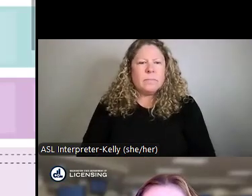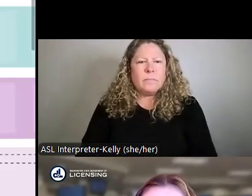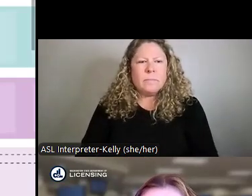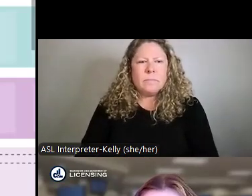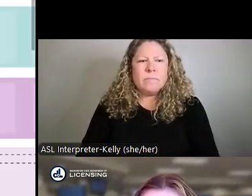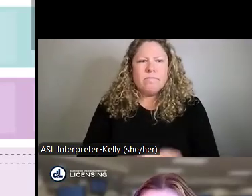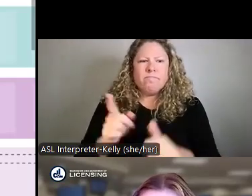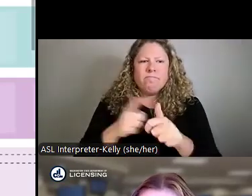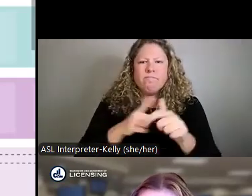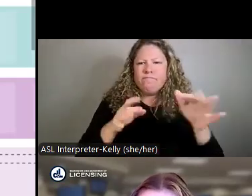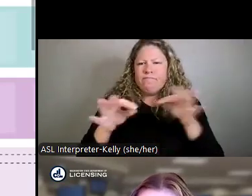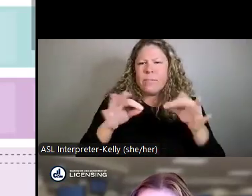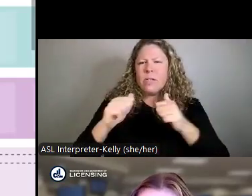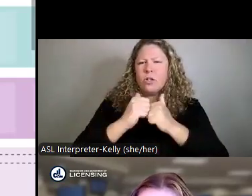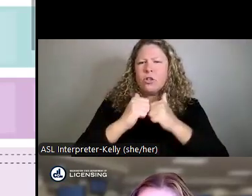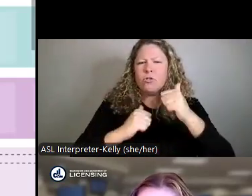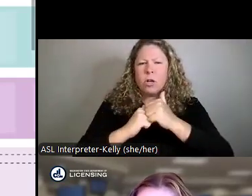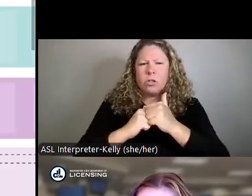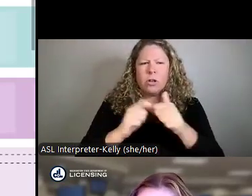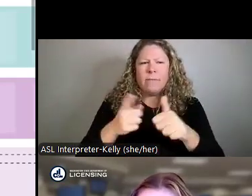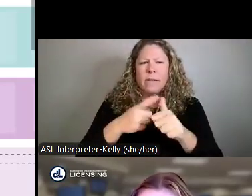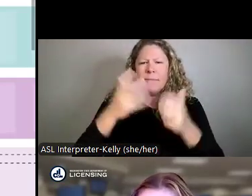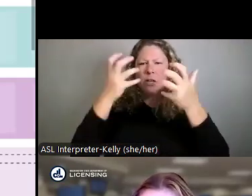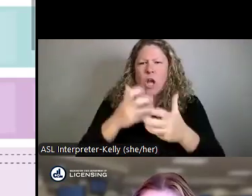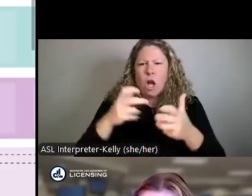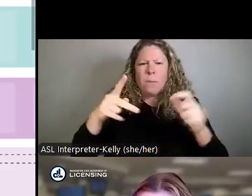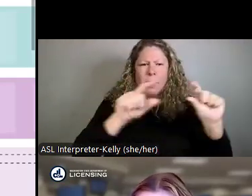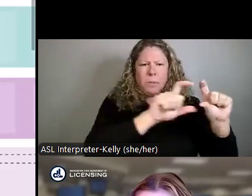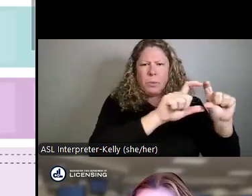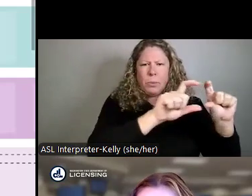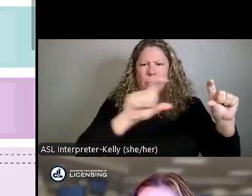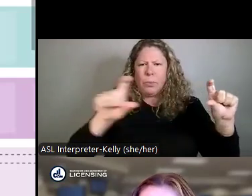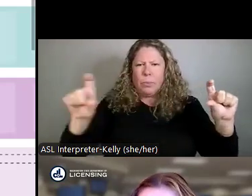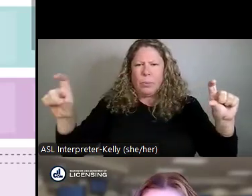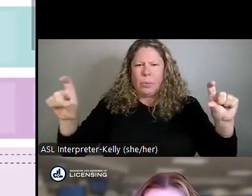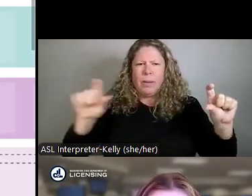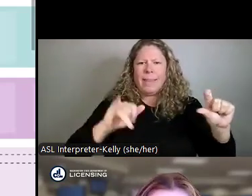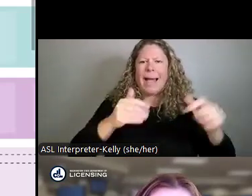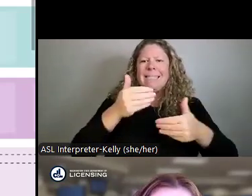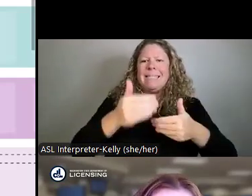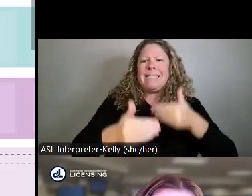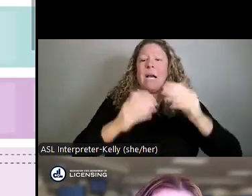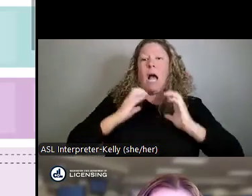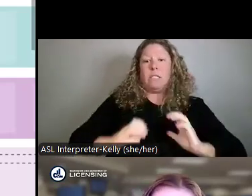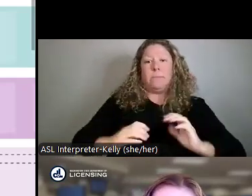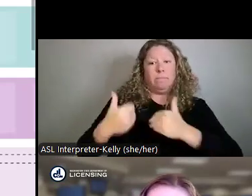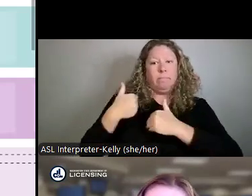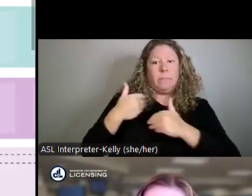the core of the map is this dark purple row, which walks through the steps that our customers need to take in